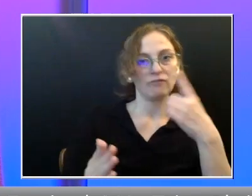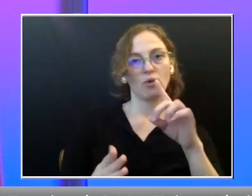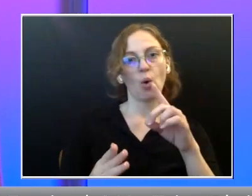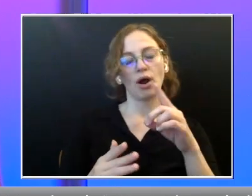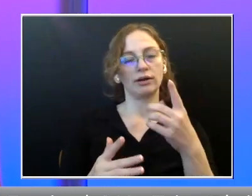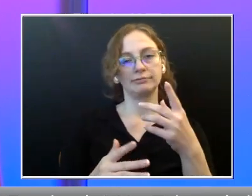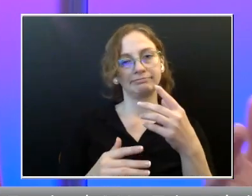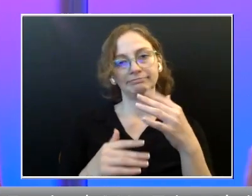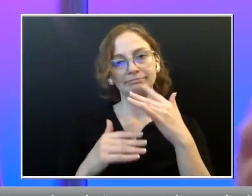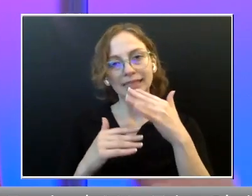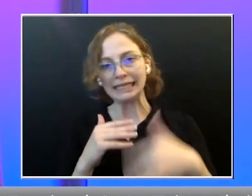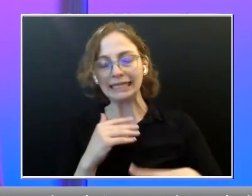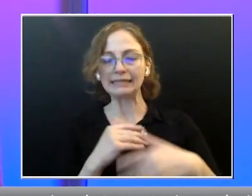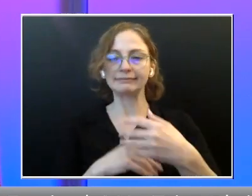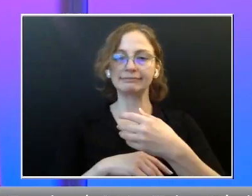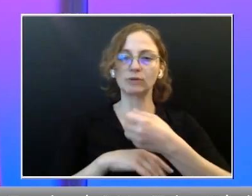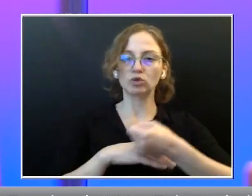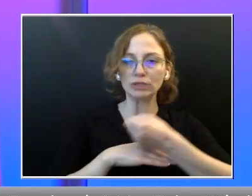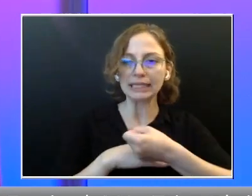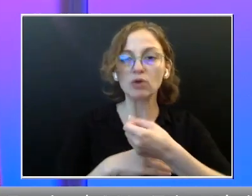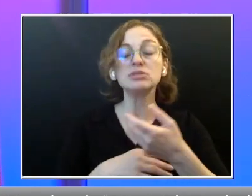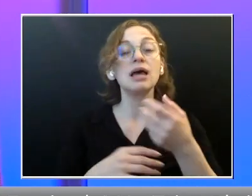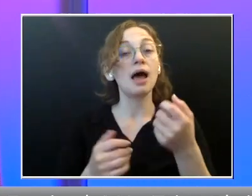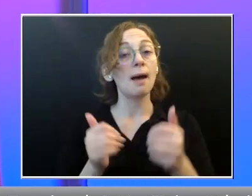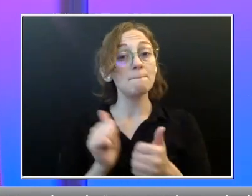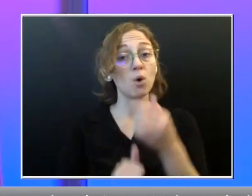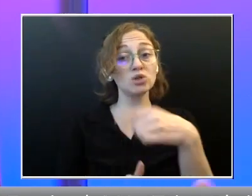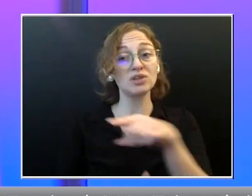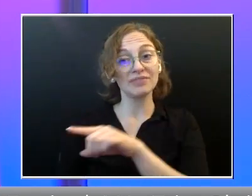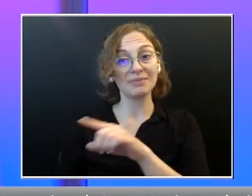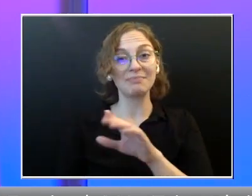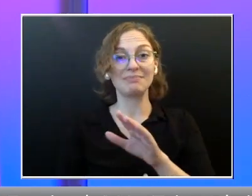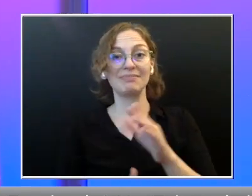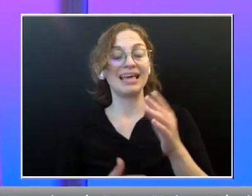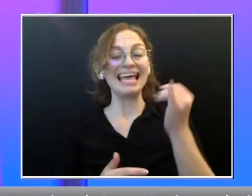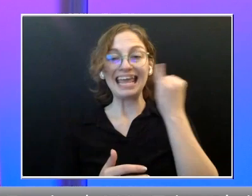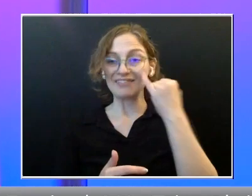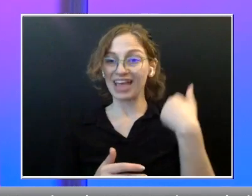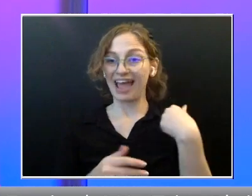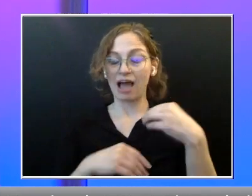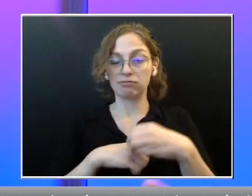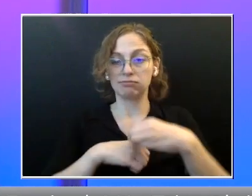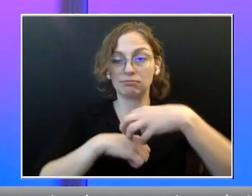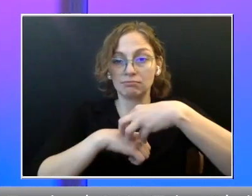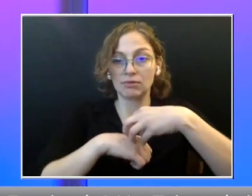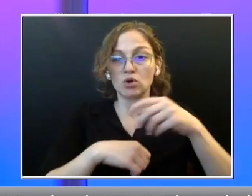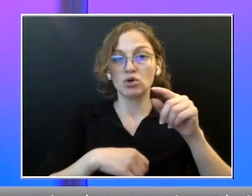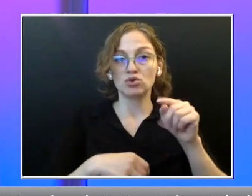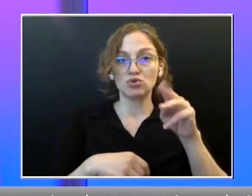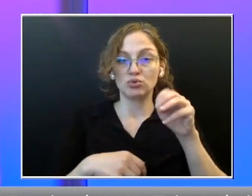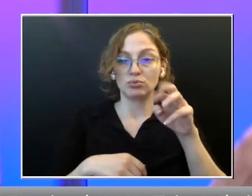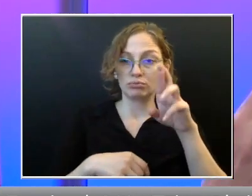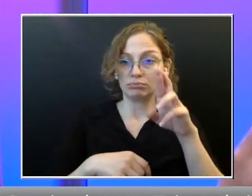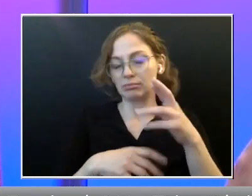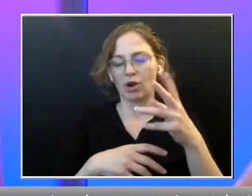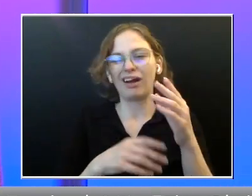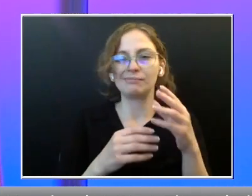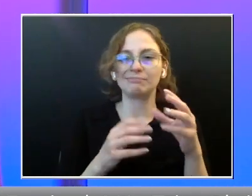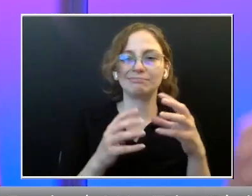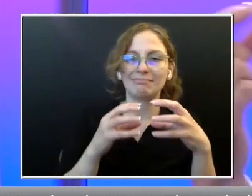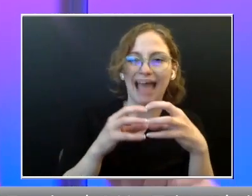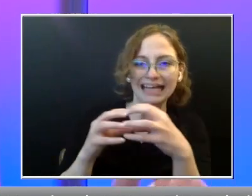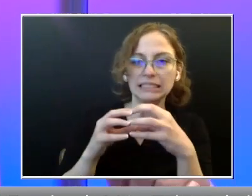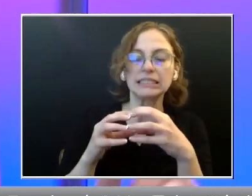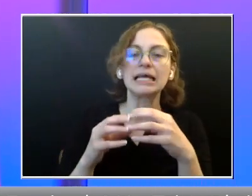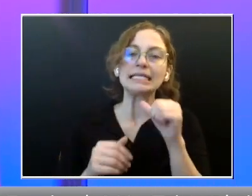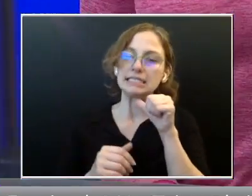benign biopsies. The overwhelming majority of women on tamoxifen do not develop precancerous cells or cancerous cells. But we know